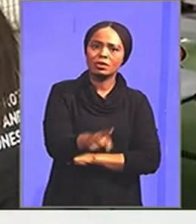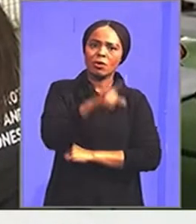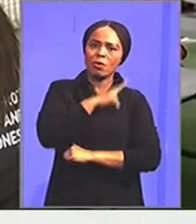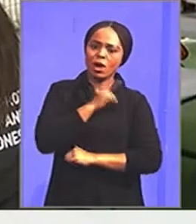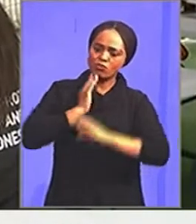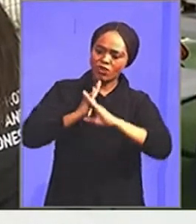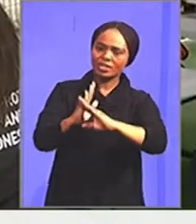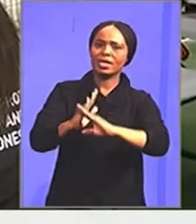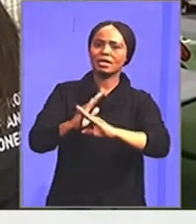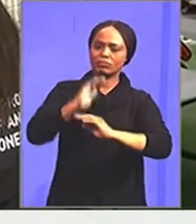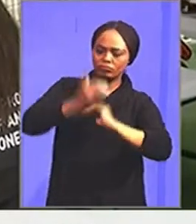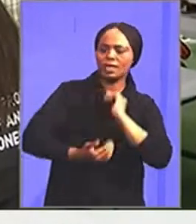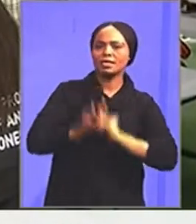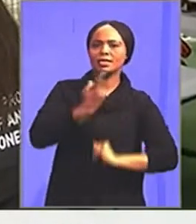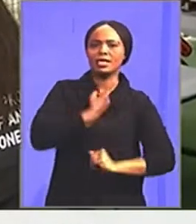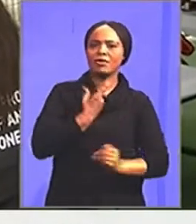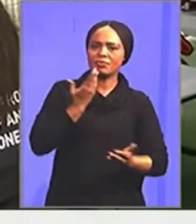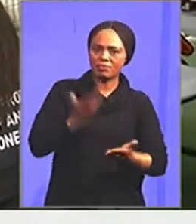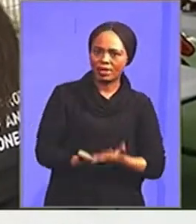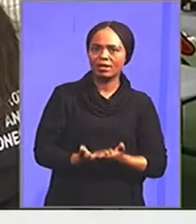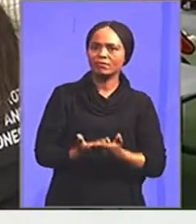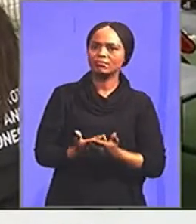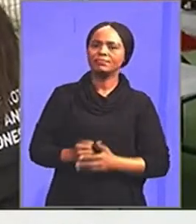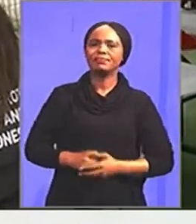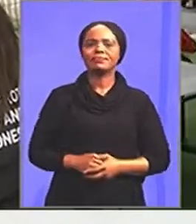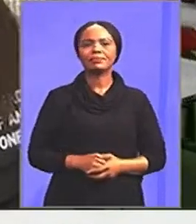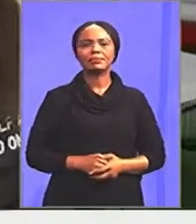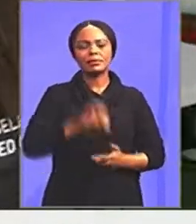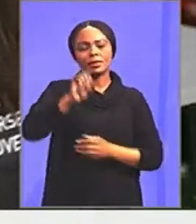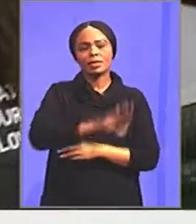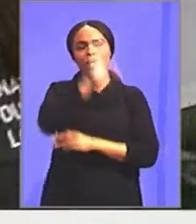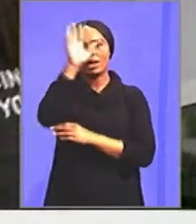protect themselves. Afrika Borwa e šetše e le go boemo bja